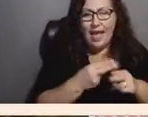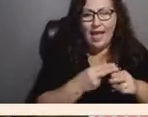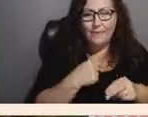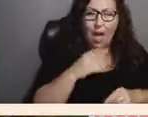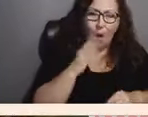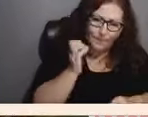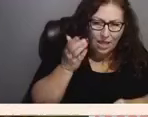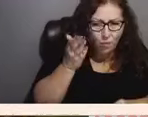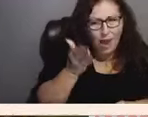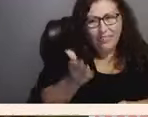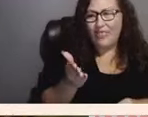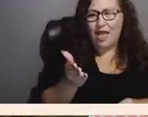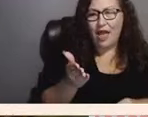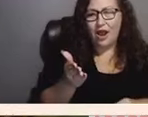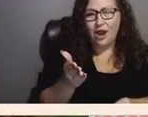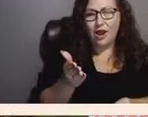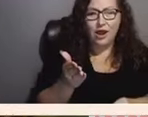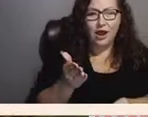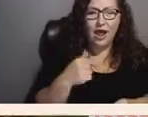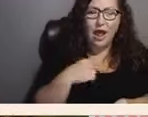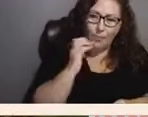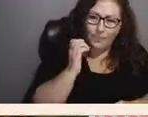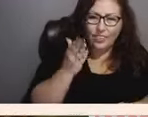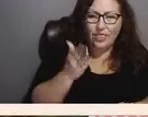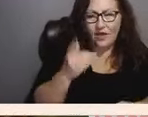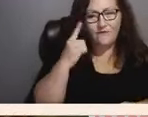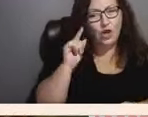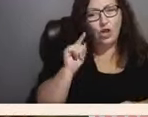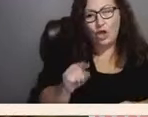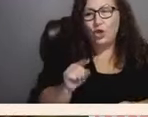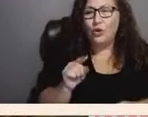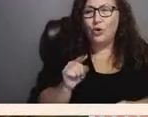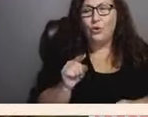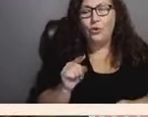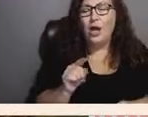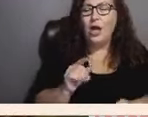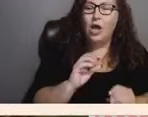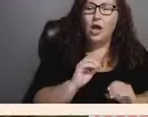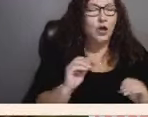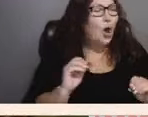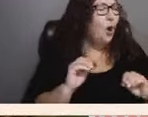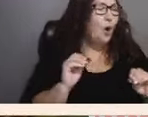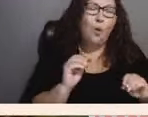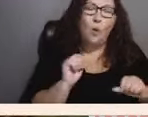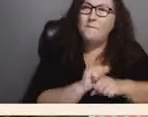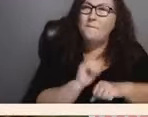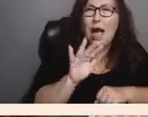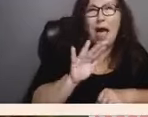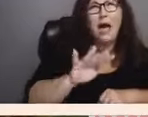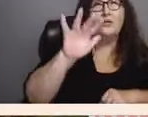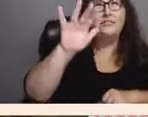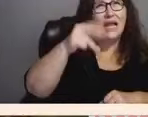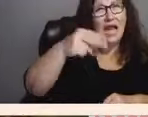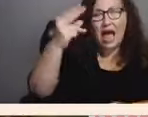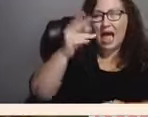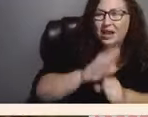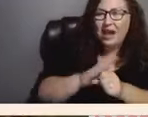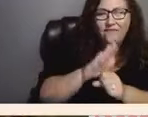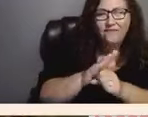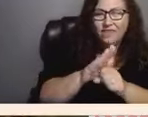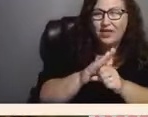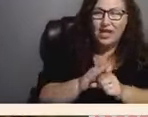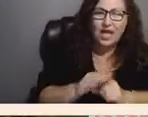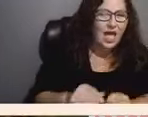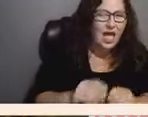right there, I'll be there for you. No, ain't no mountain high enough.